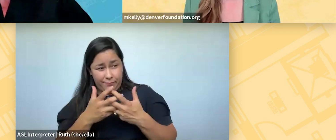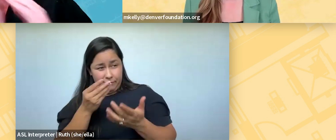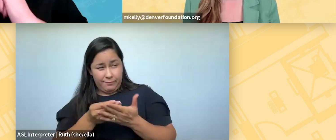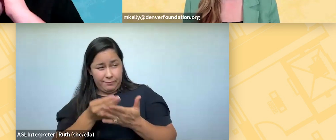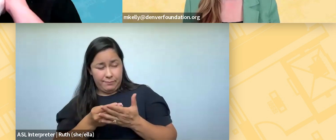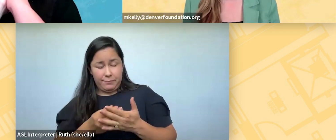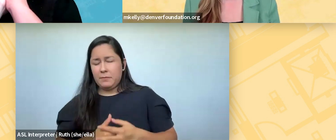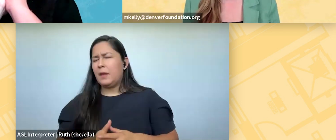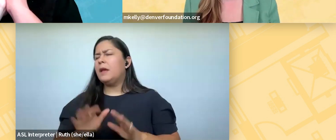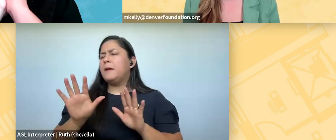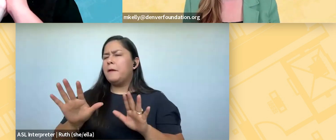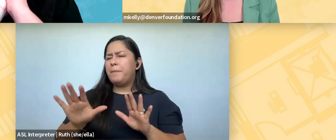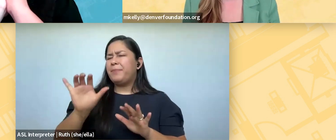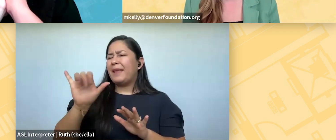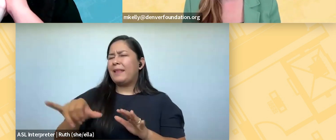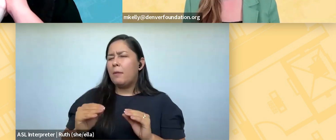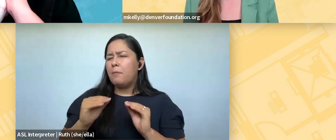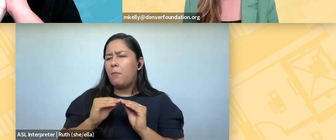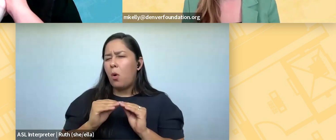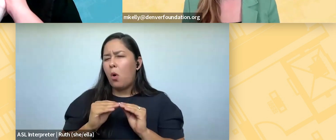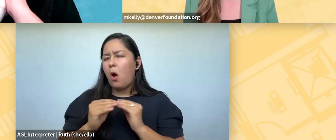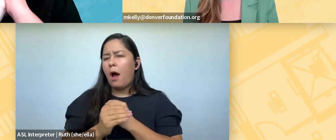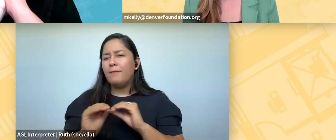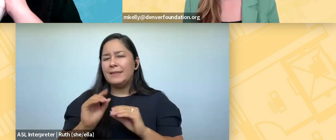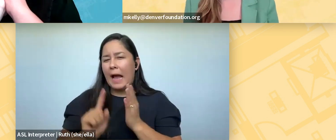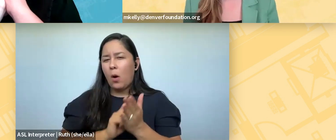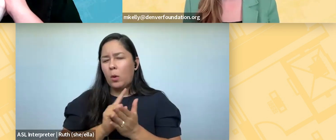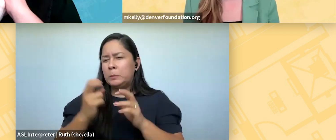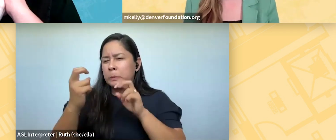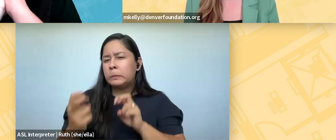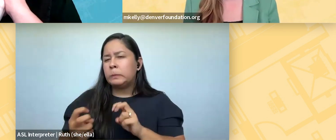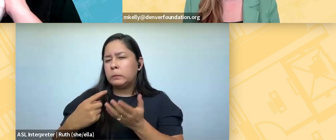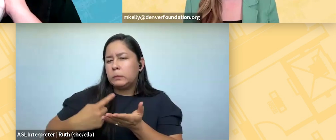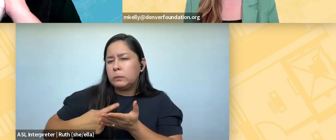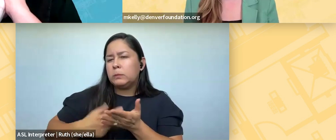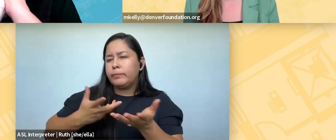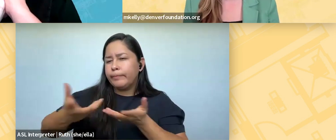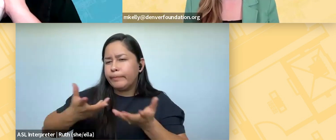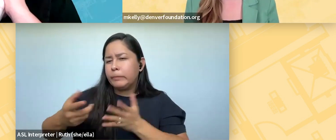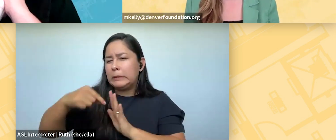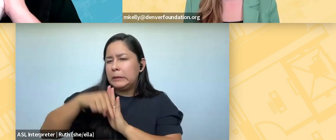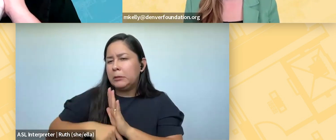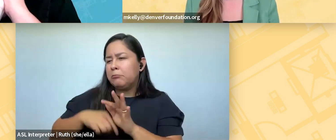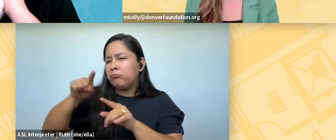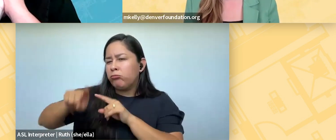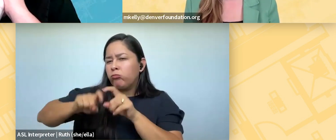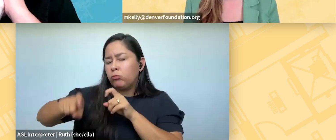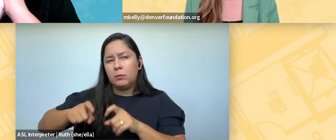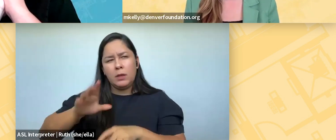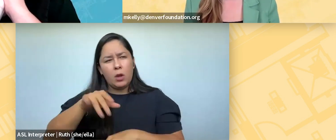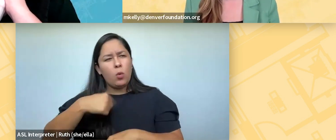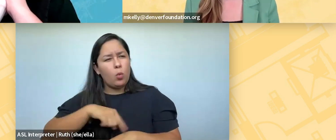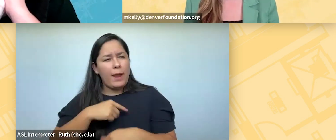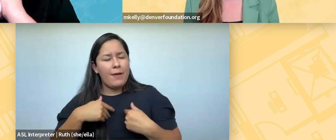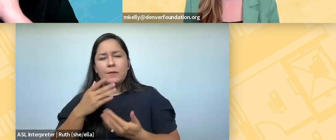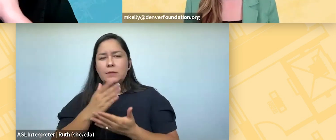We should have this is one that might be a good office hours conversation. We definitely have programs that sound similar to